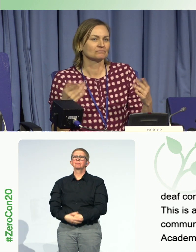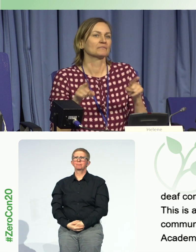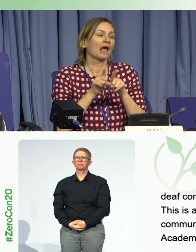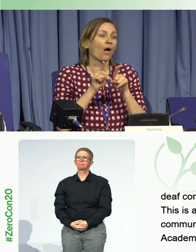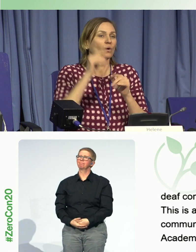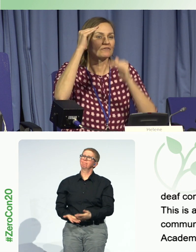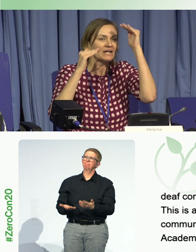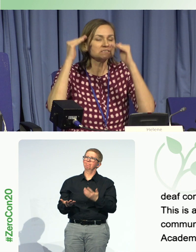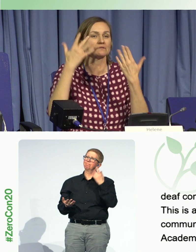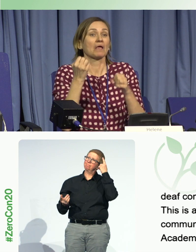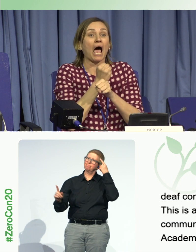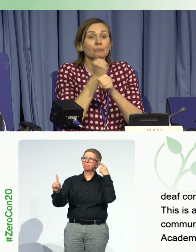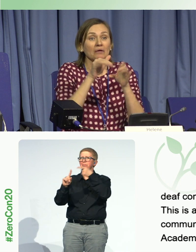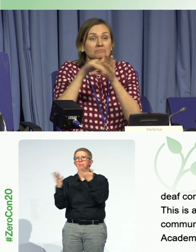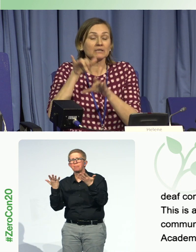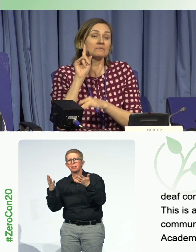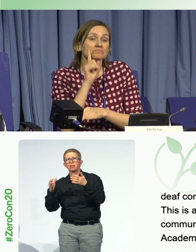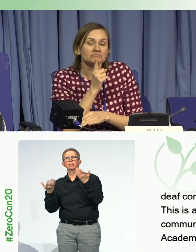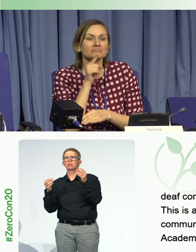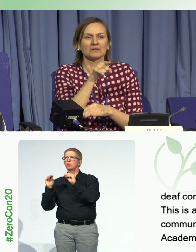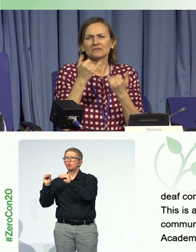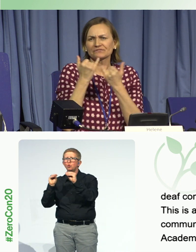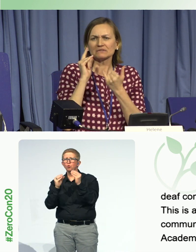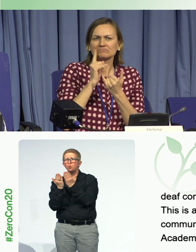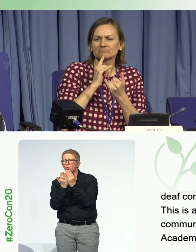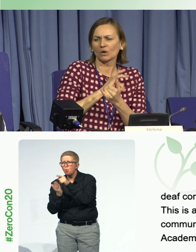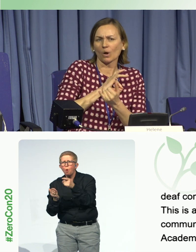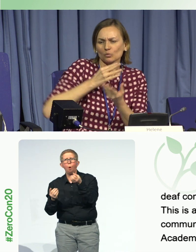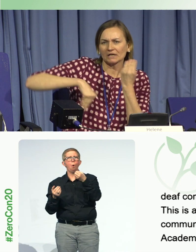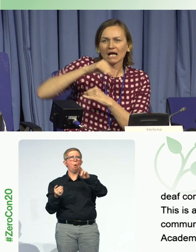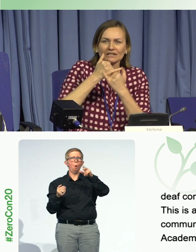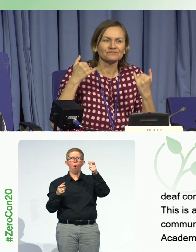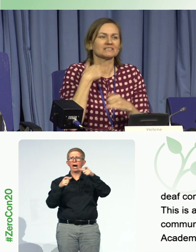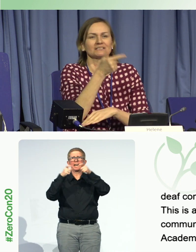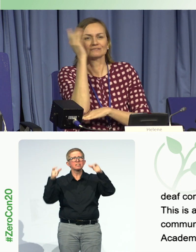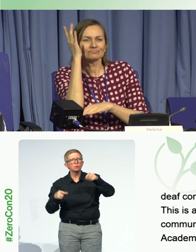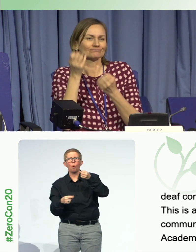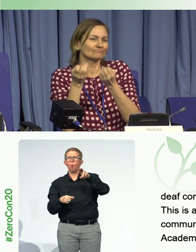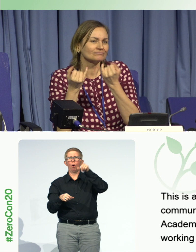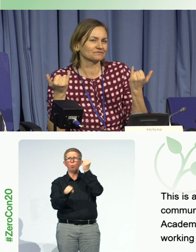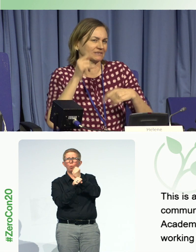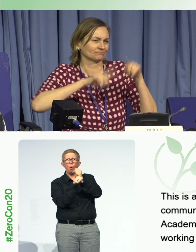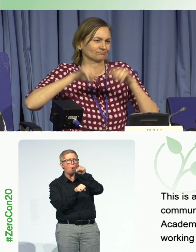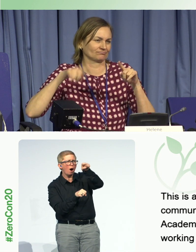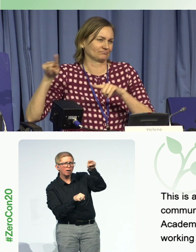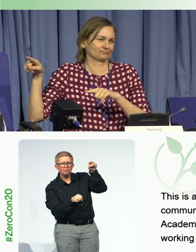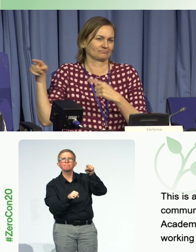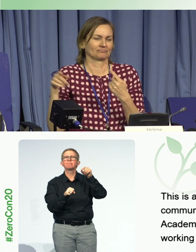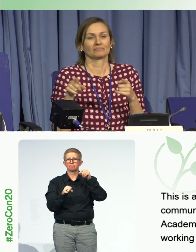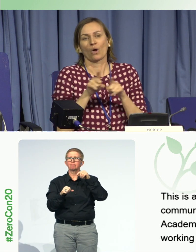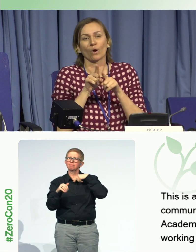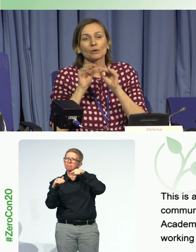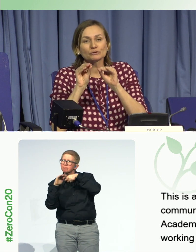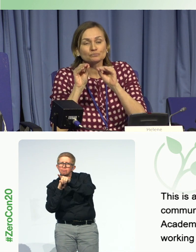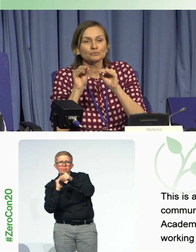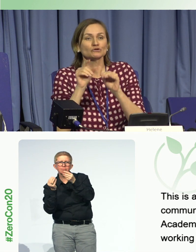to different places, schools or working places, to inform people about the situation of